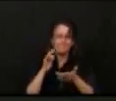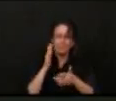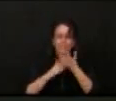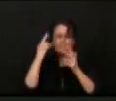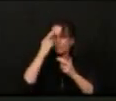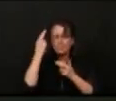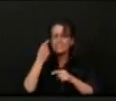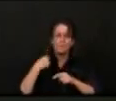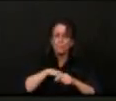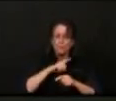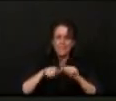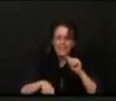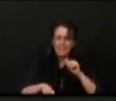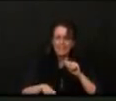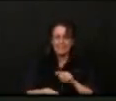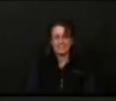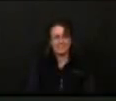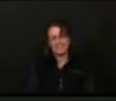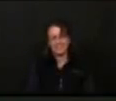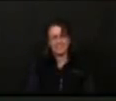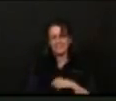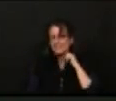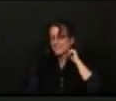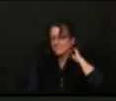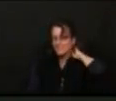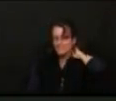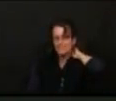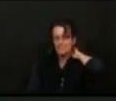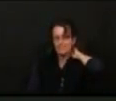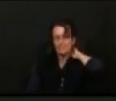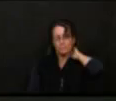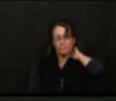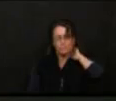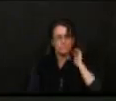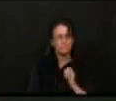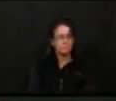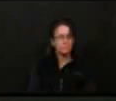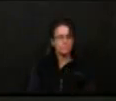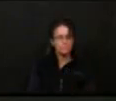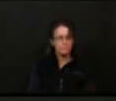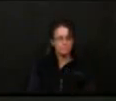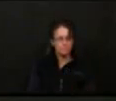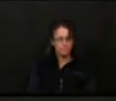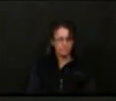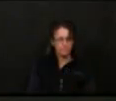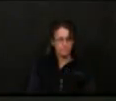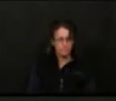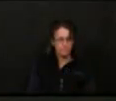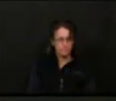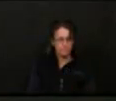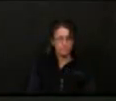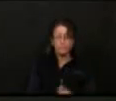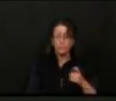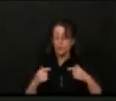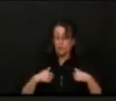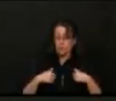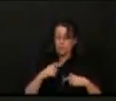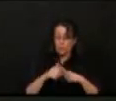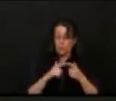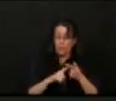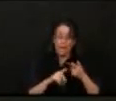would become the locus of that information from the contractors, and he would, when there were openings, he would send them to,